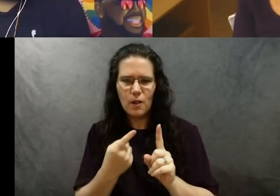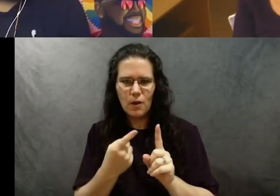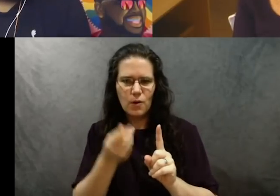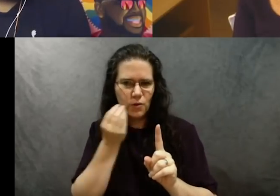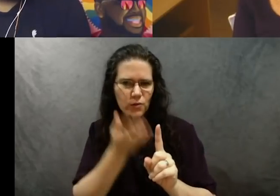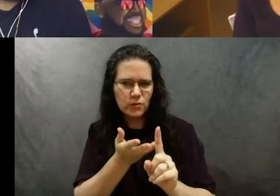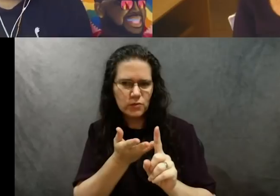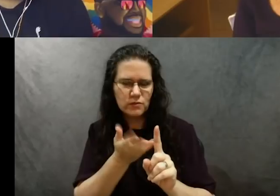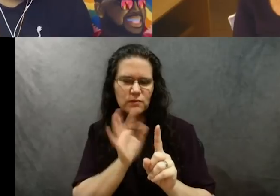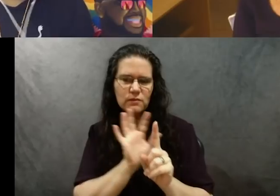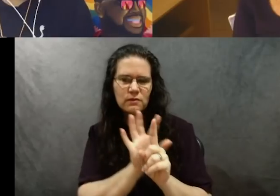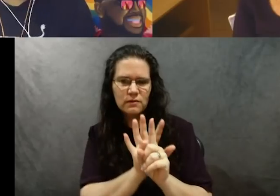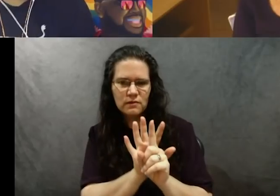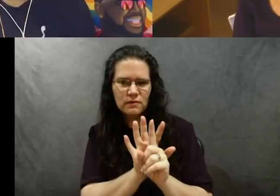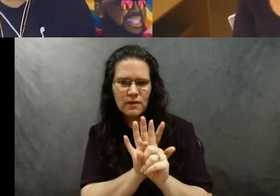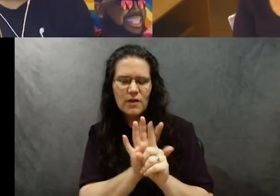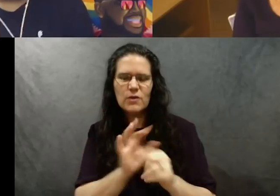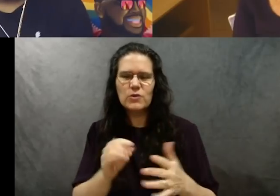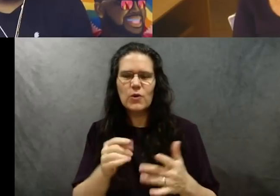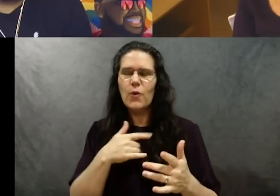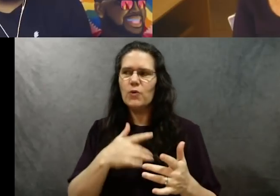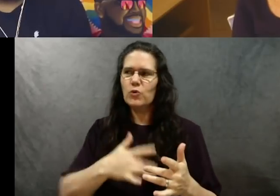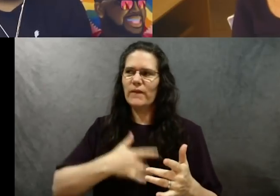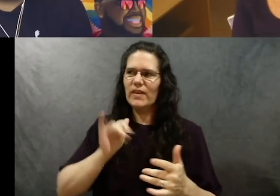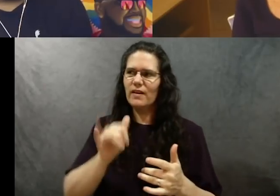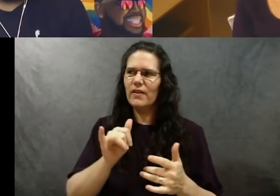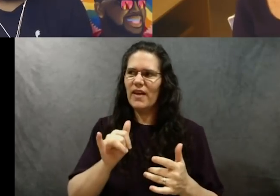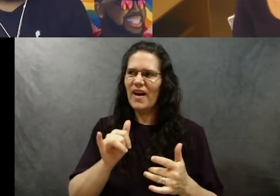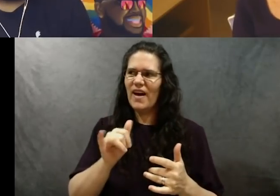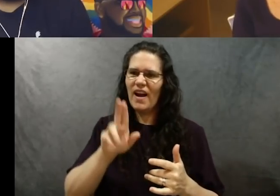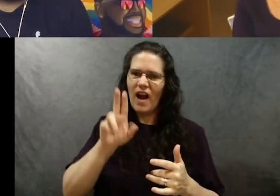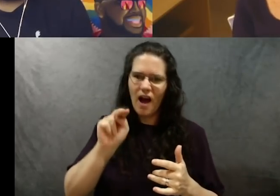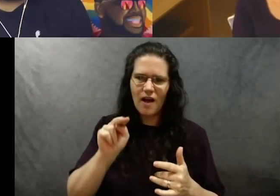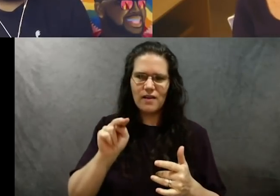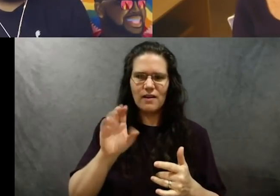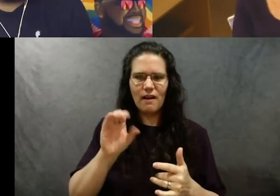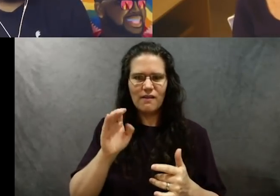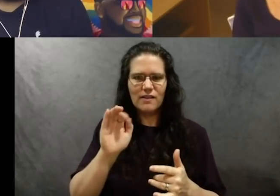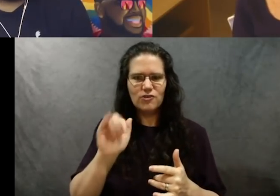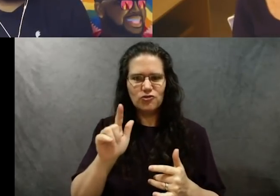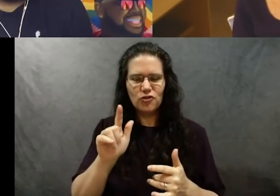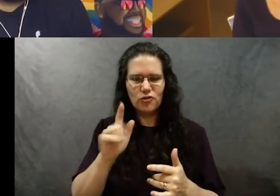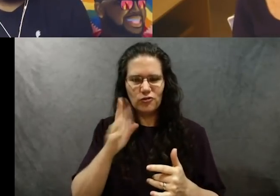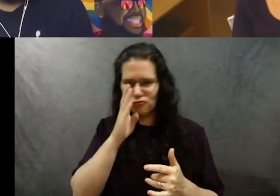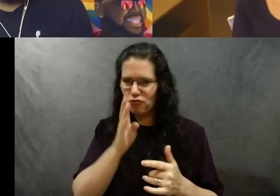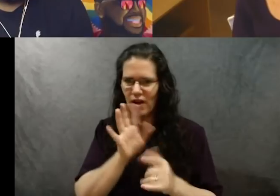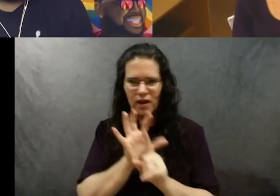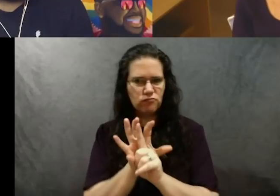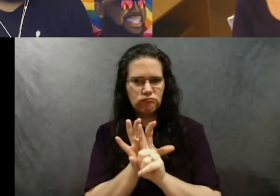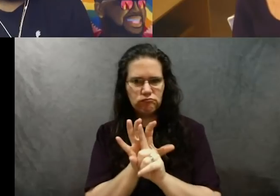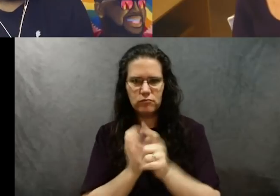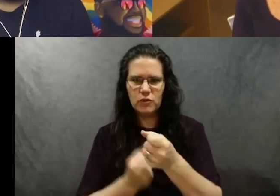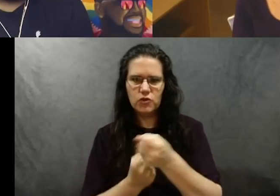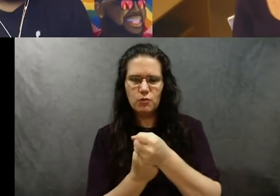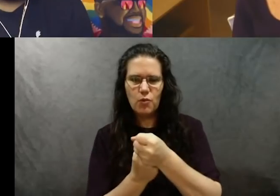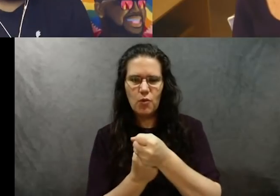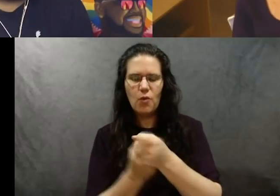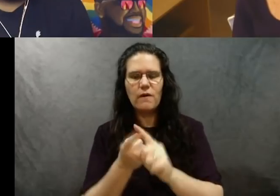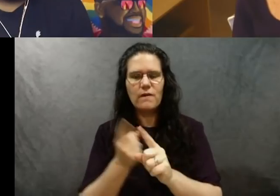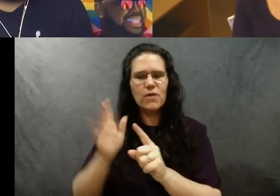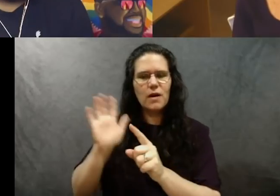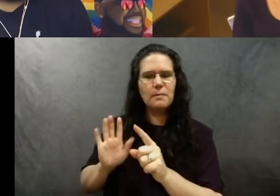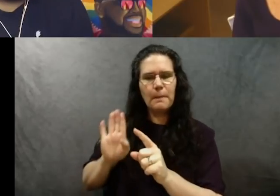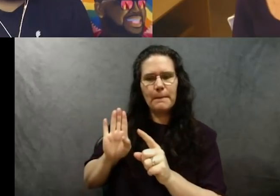And to feel that unconditional, direct support from these